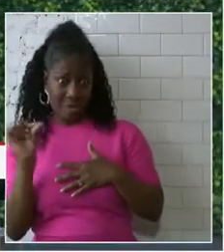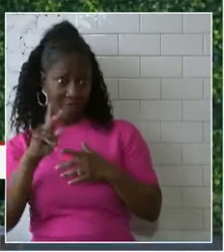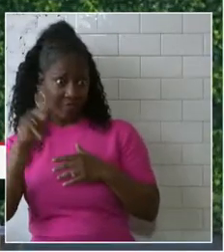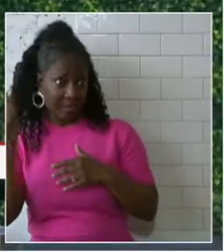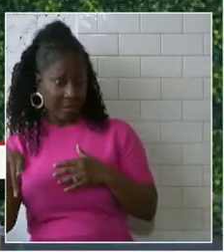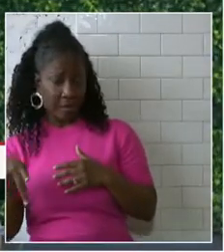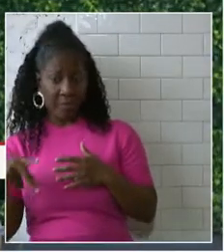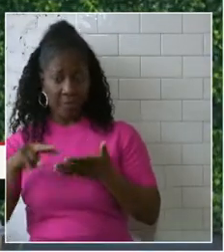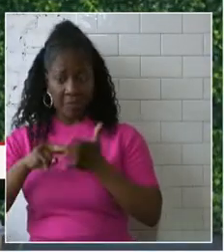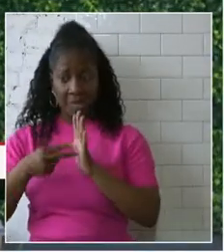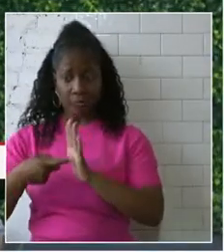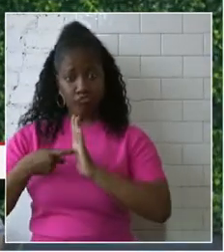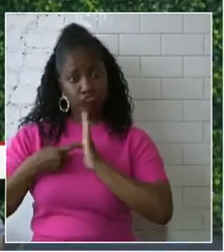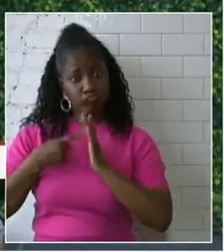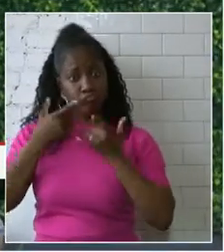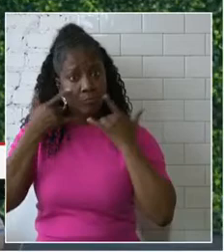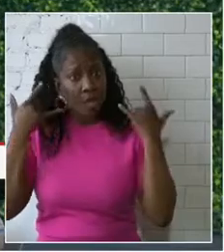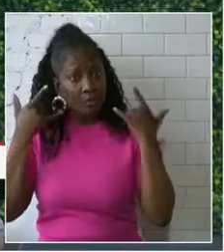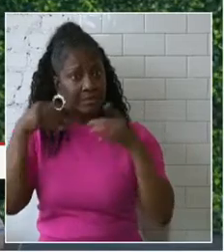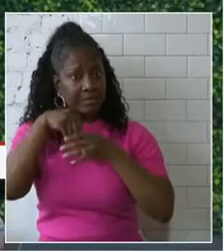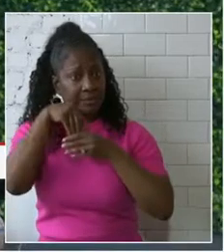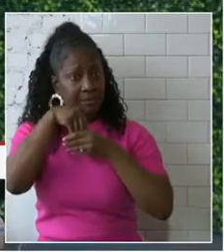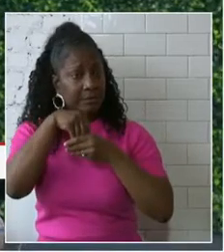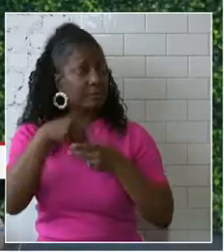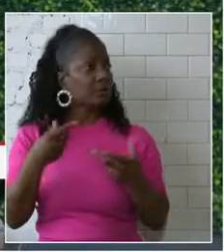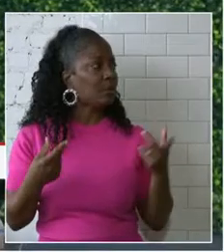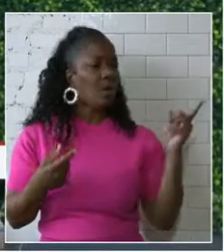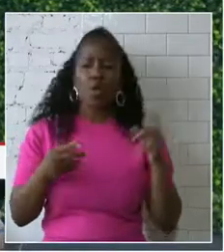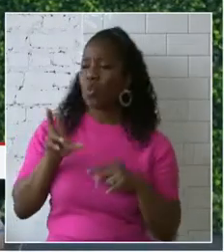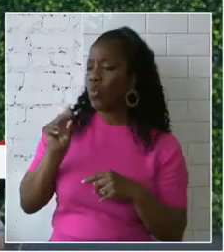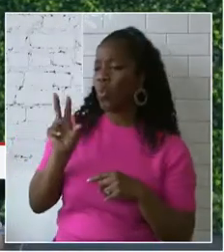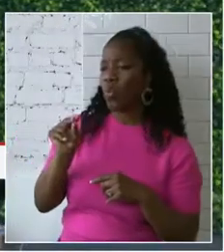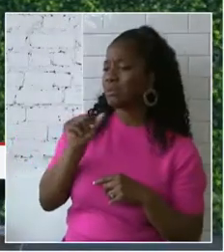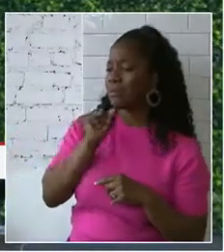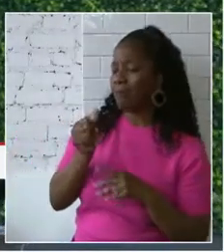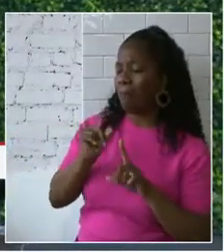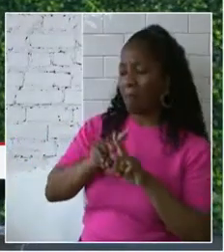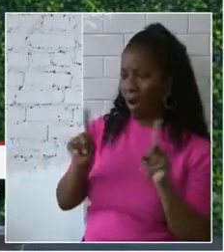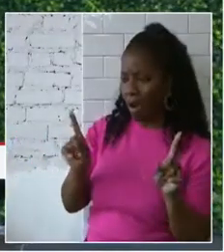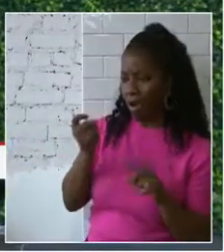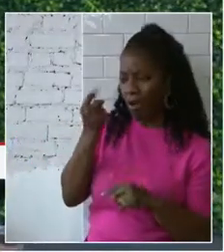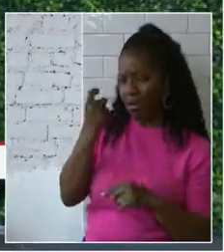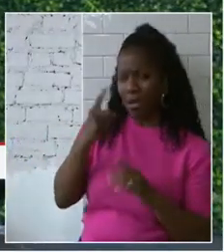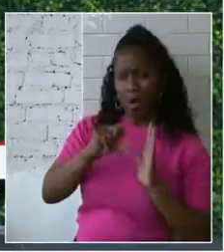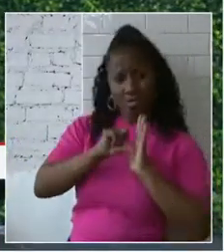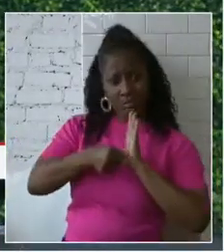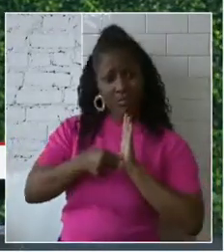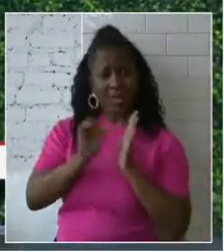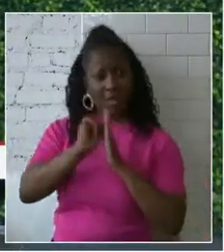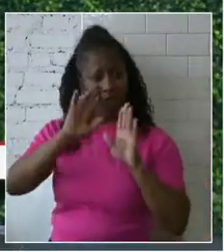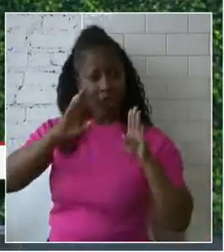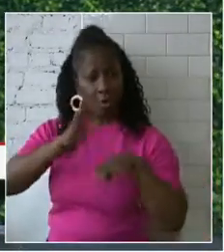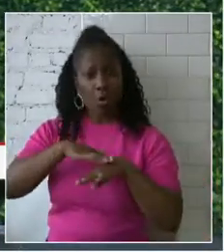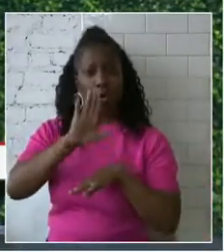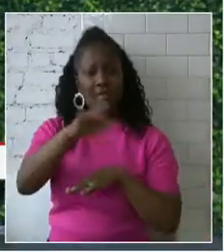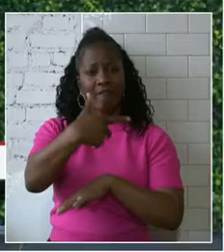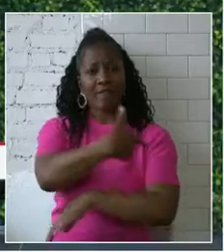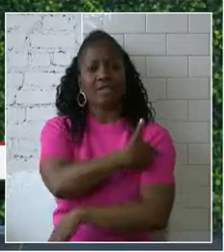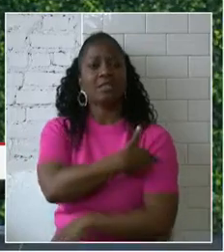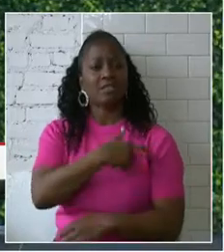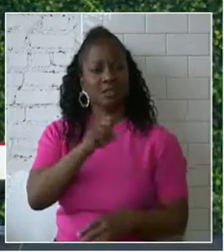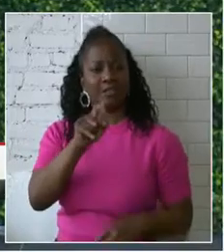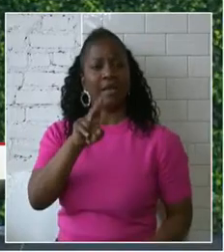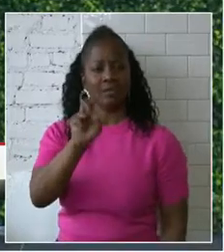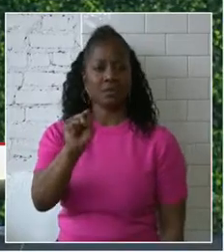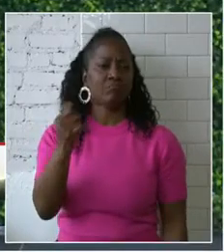maybe consider bringing back the indoor mask mandate? It's not, but I do want to emphasize that everybody should focus on their vaccination